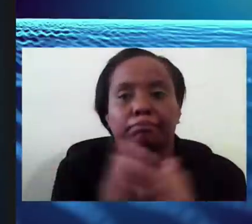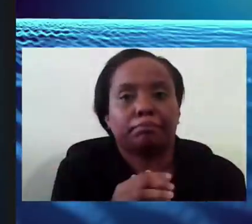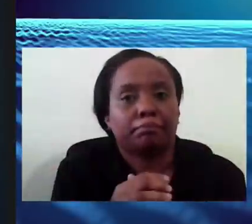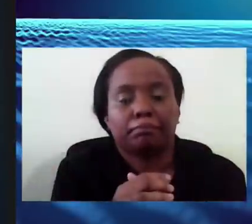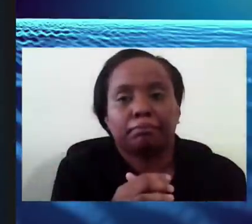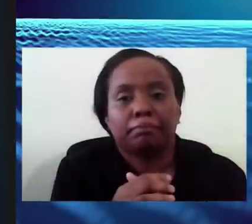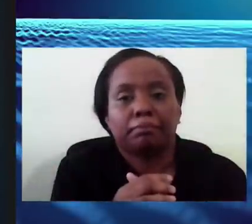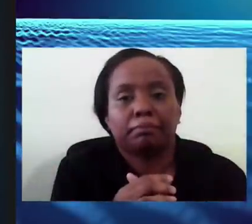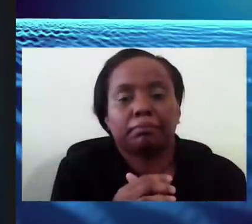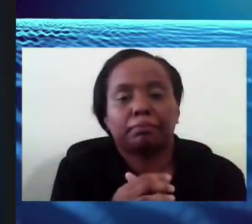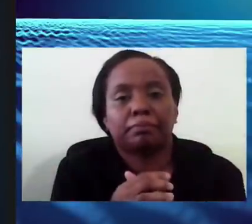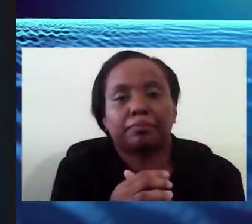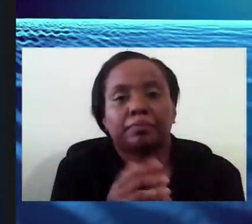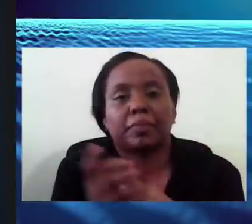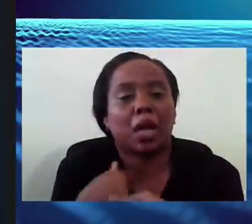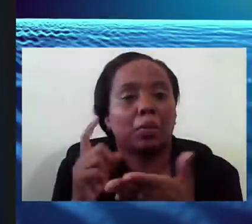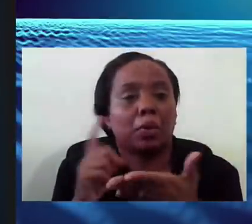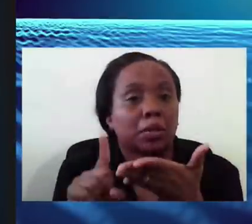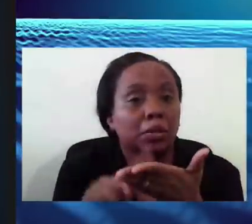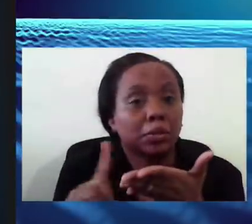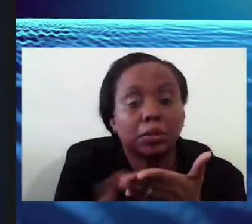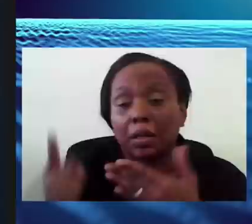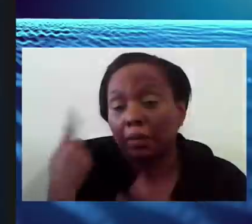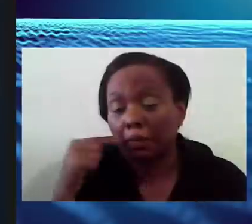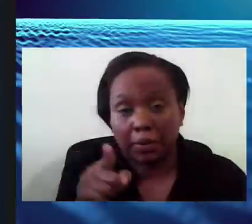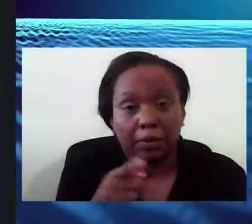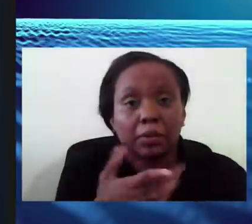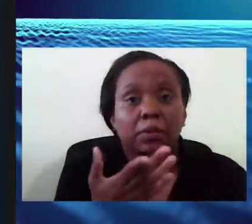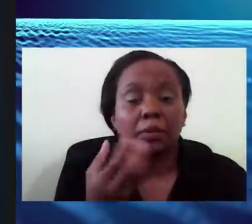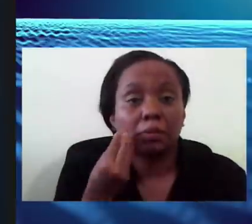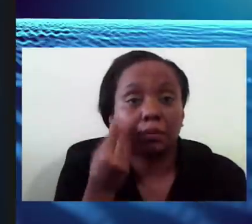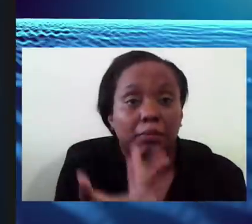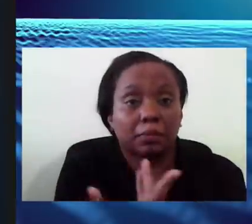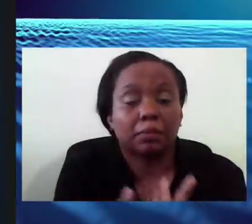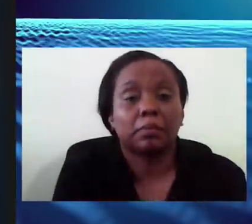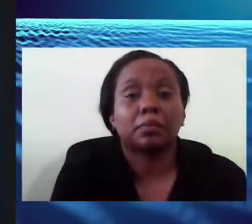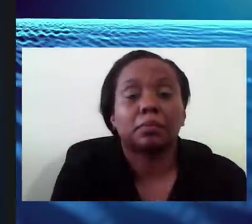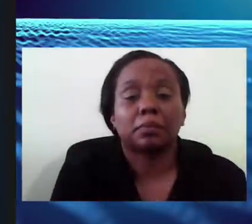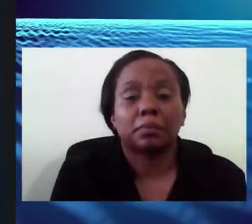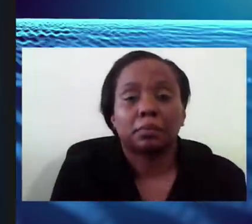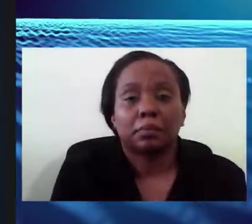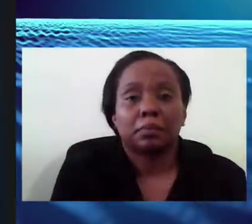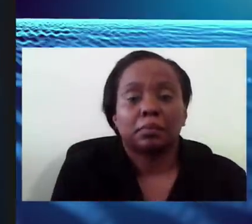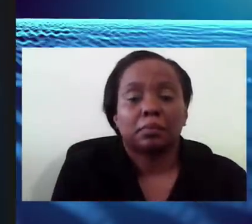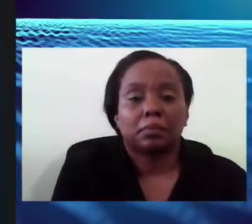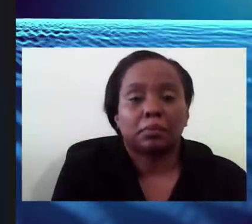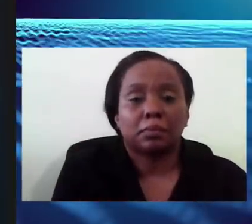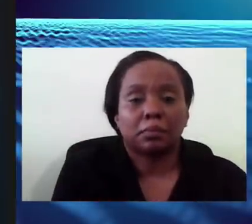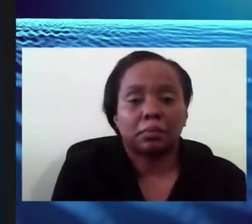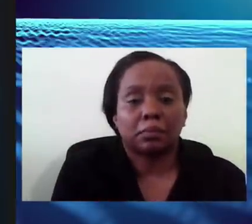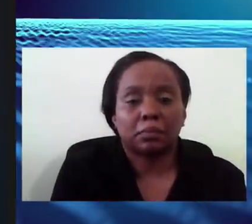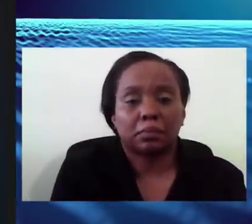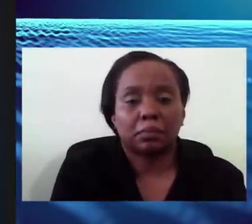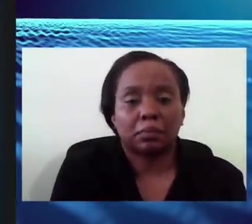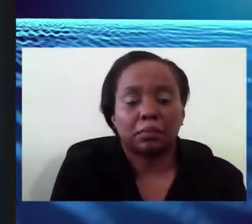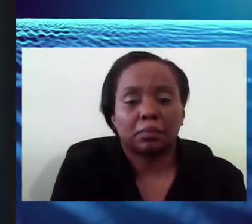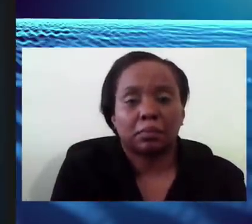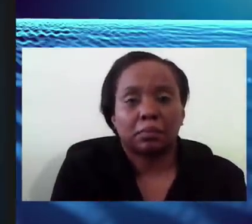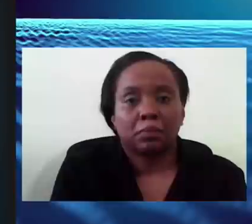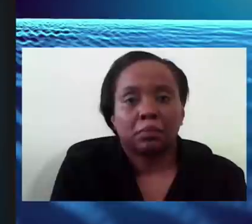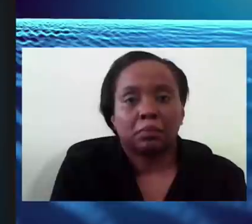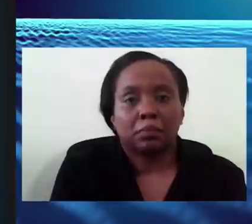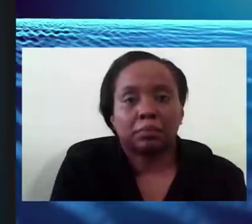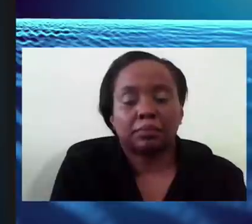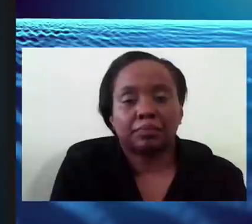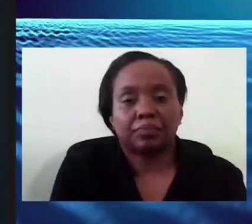I can check that out for you and get back to you on that one happily. As you can appreciate, the